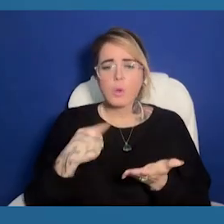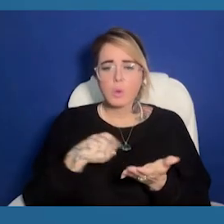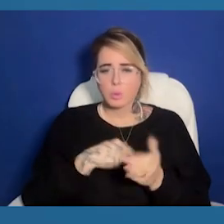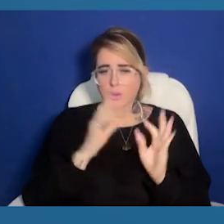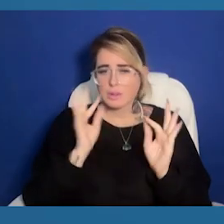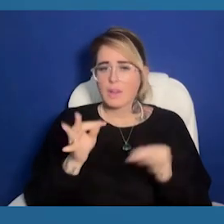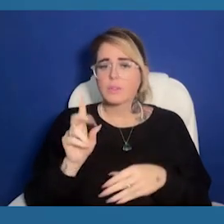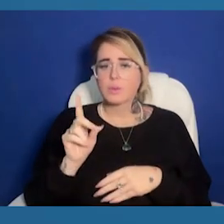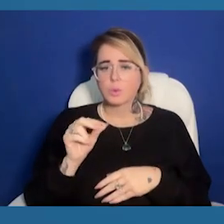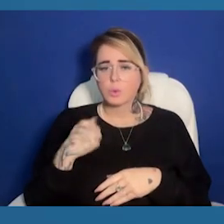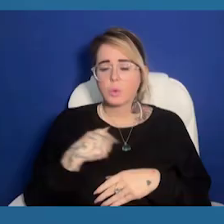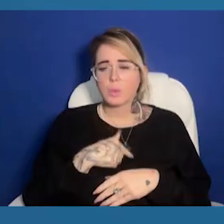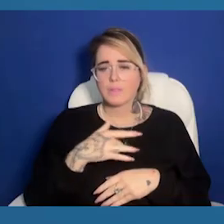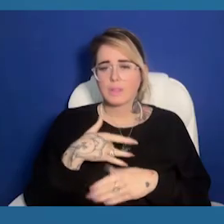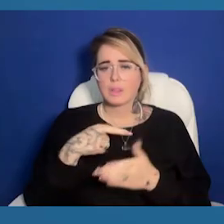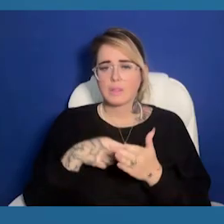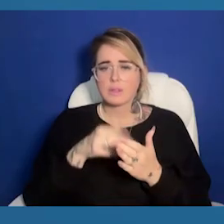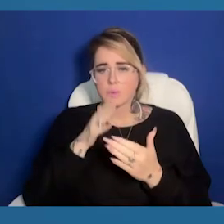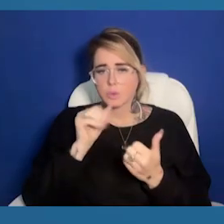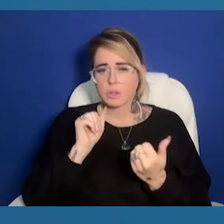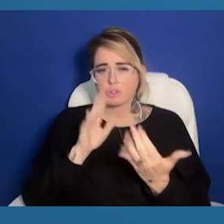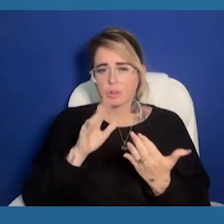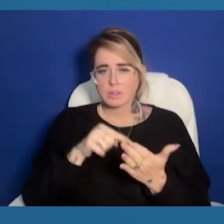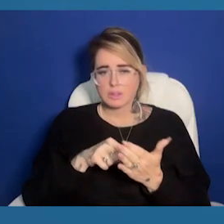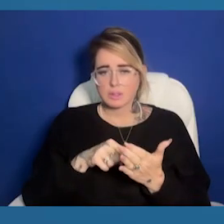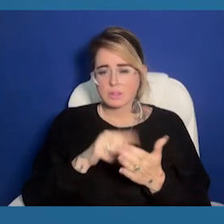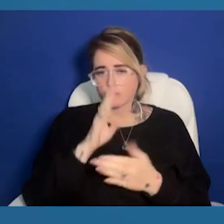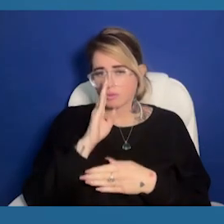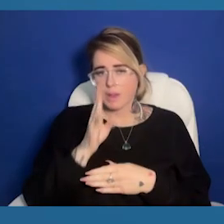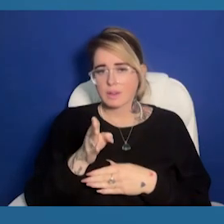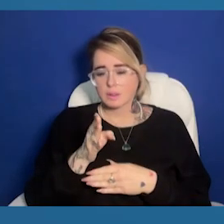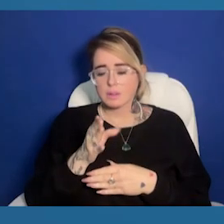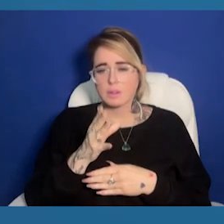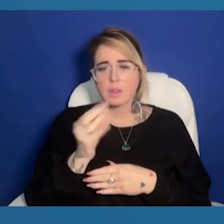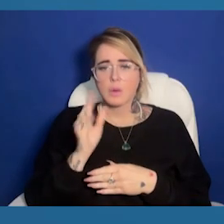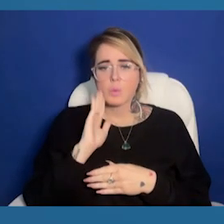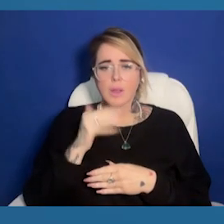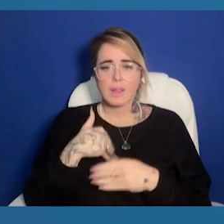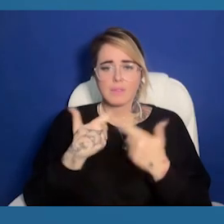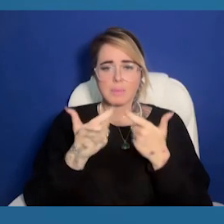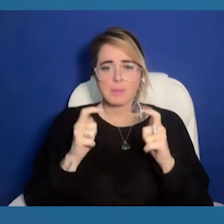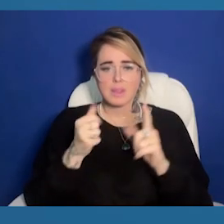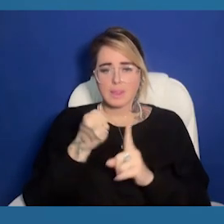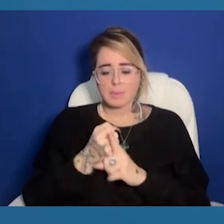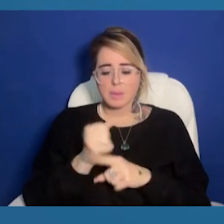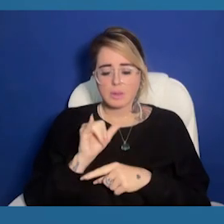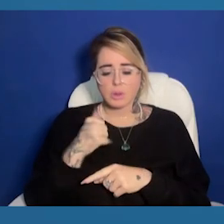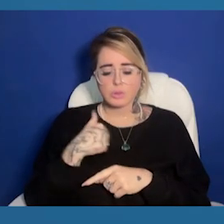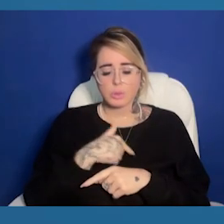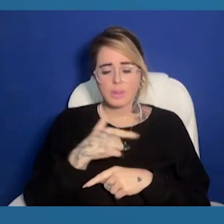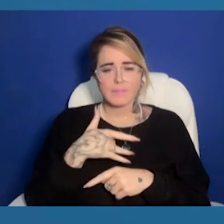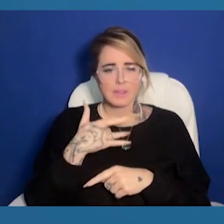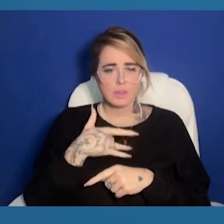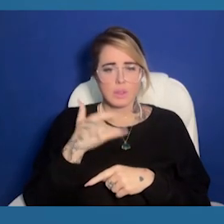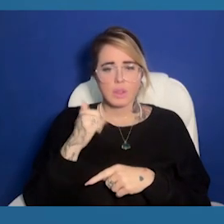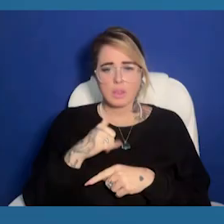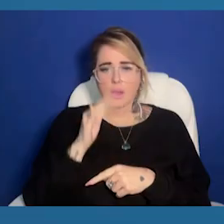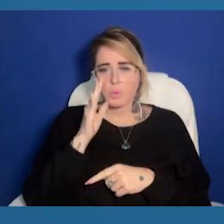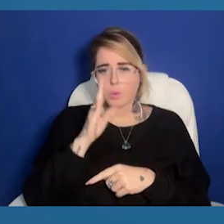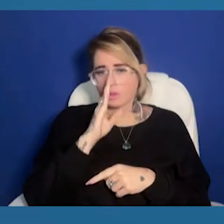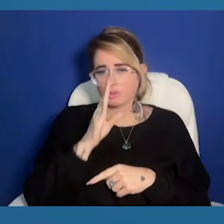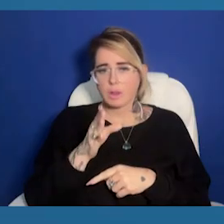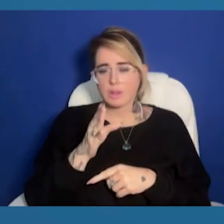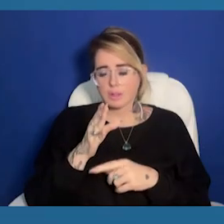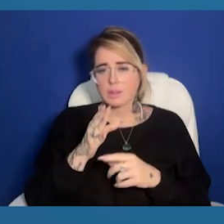We think that this will address that directly head-on and have a big impact, and we also think that it will